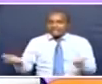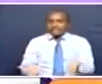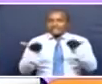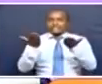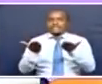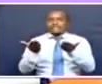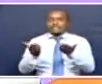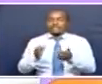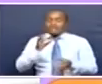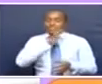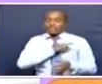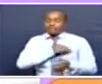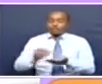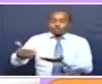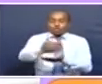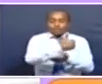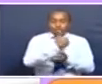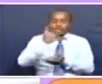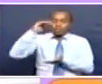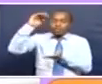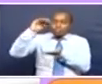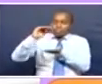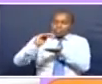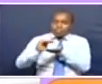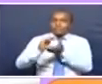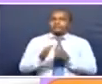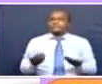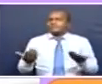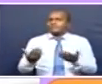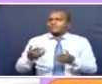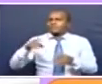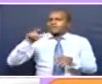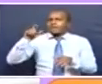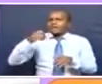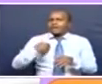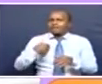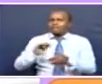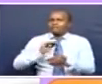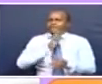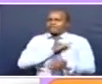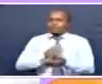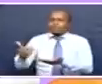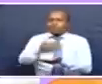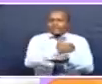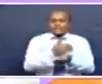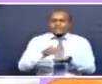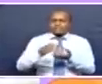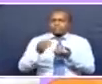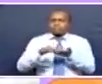has gone down from what you used to have in 2013. Why then would you be having more revenue collectors in that county? Then it means it's a problem.